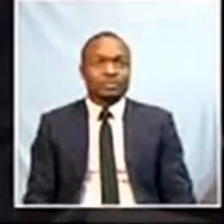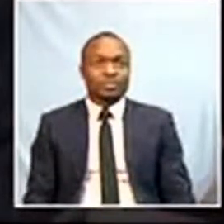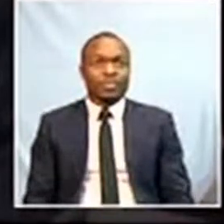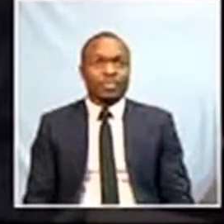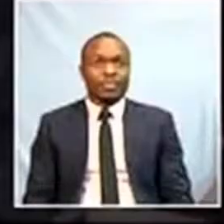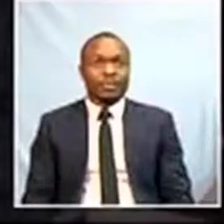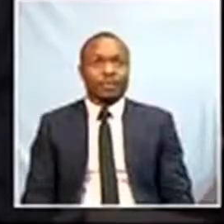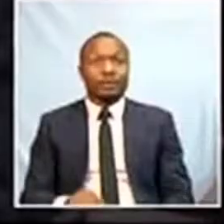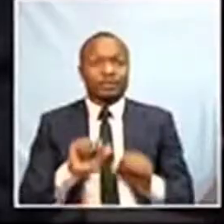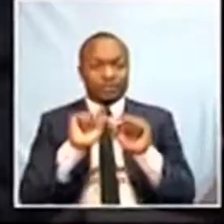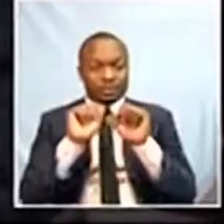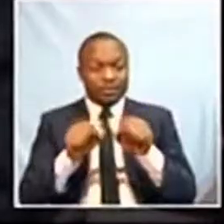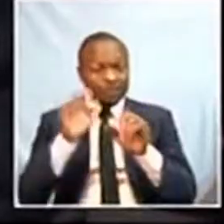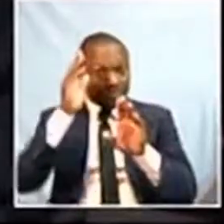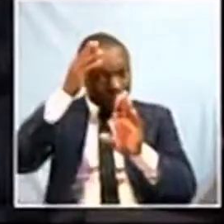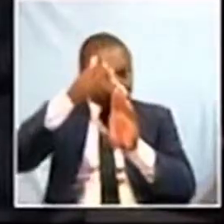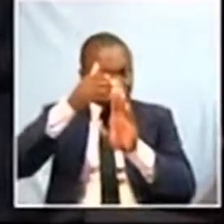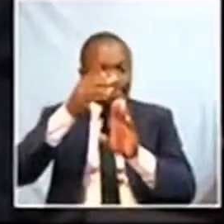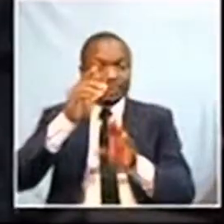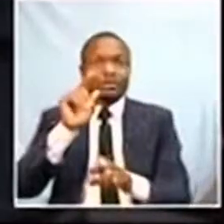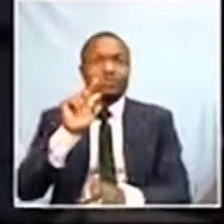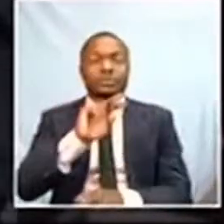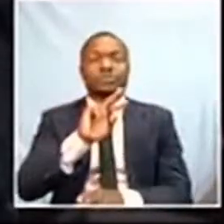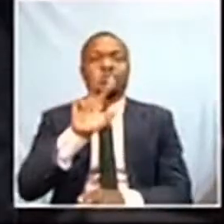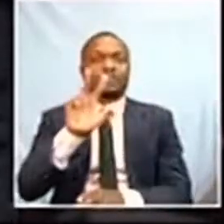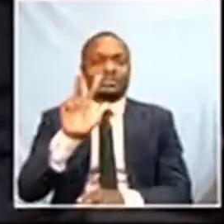23, 2023.